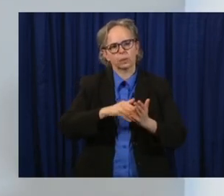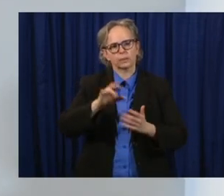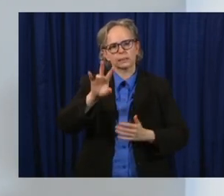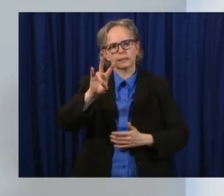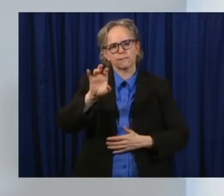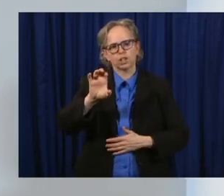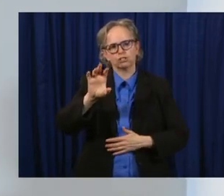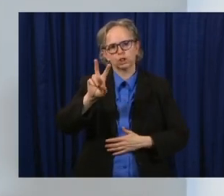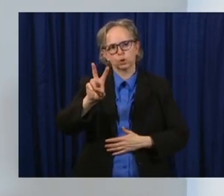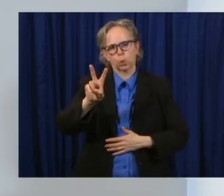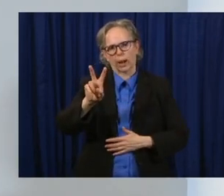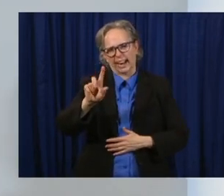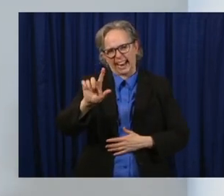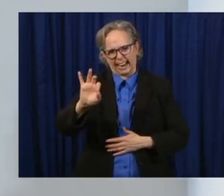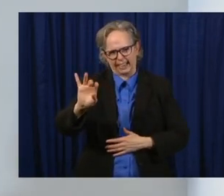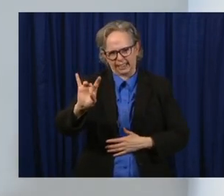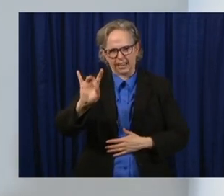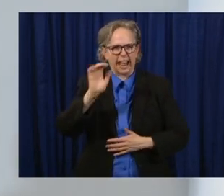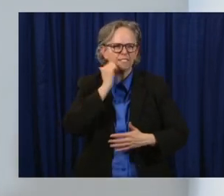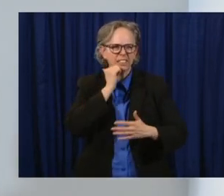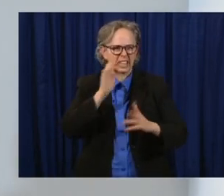3,728 a day.